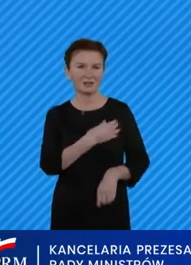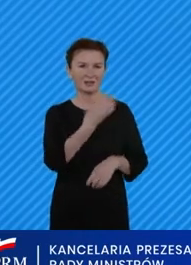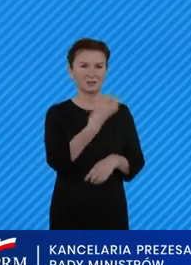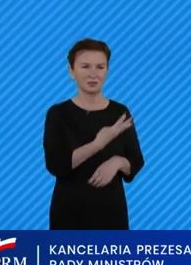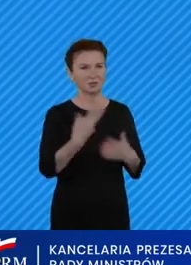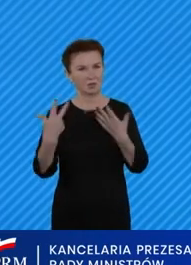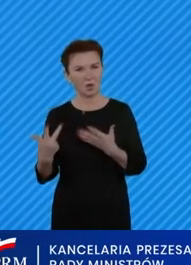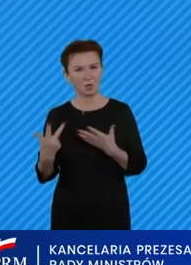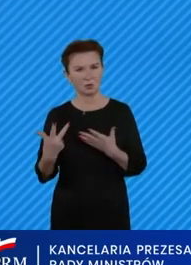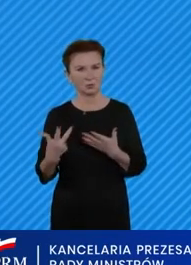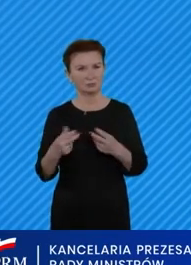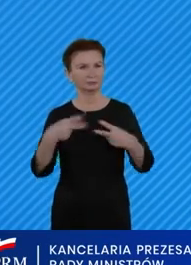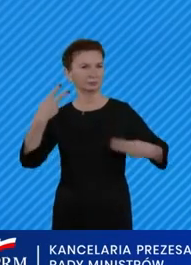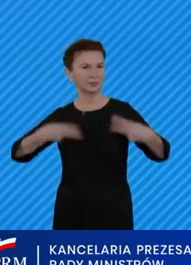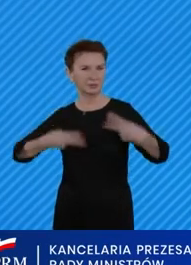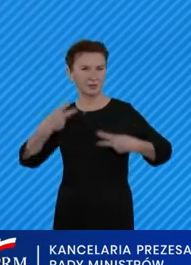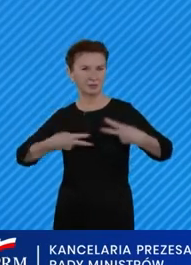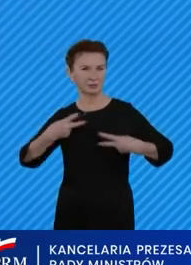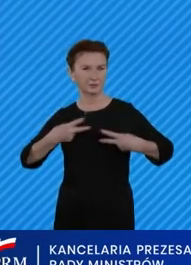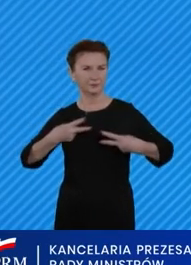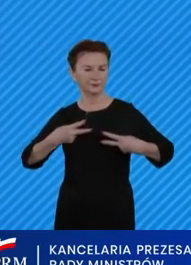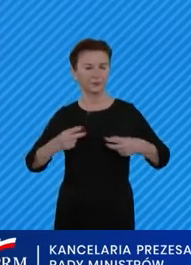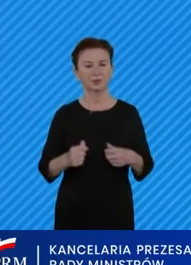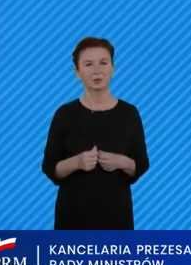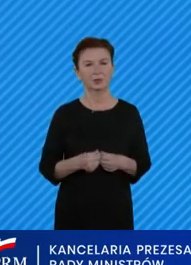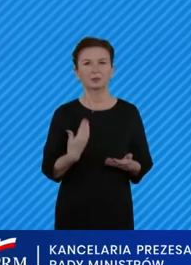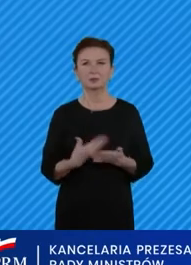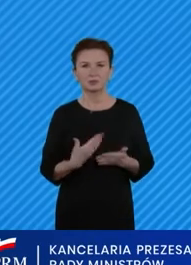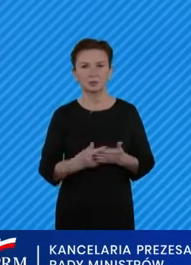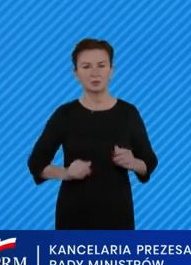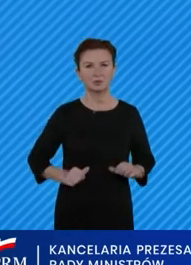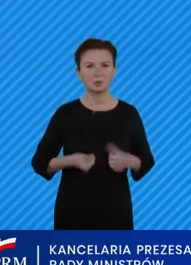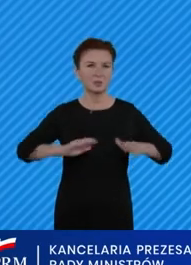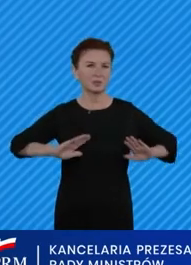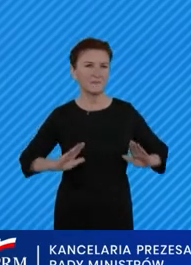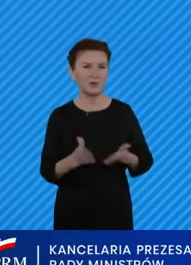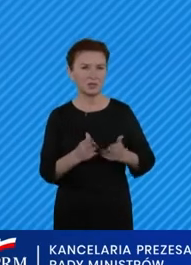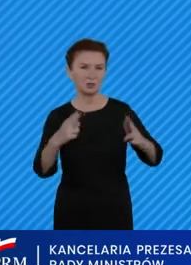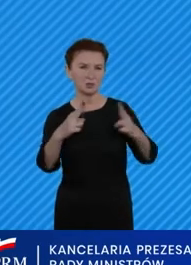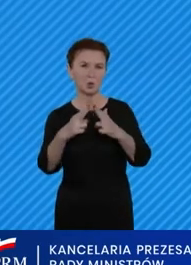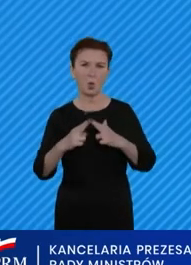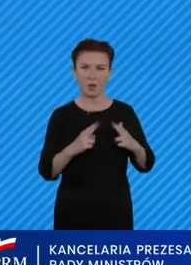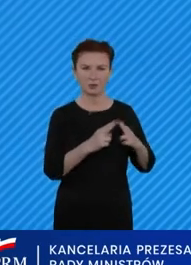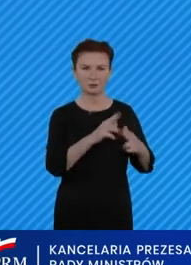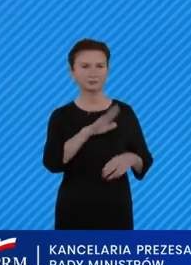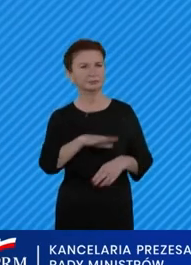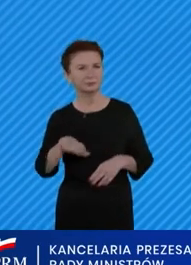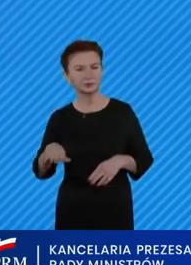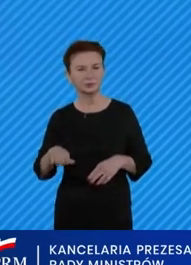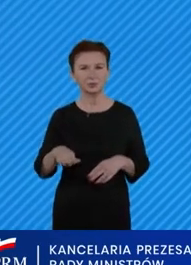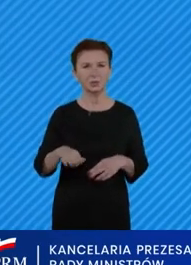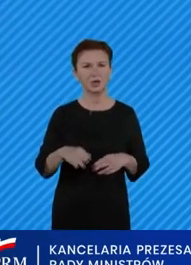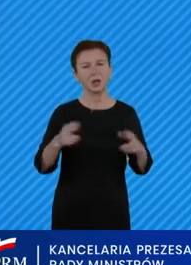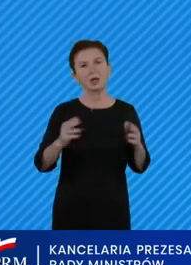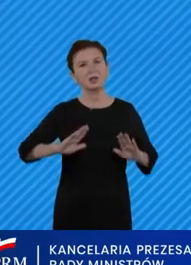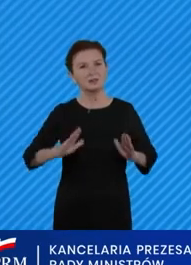reduce social contact. The owners of pubs, restaurants and cafes will not be able to run their businesses as usual. They will